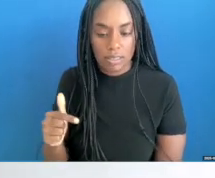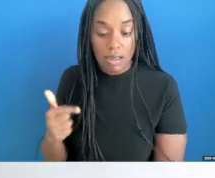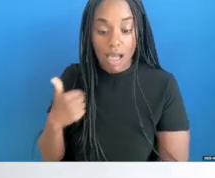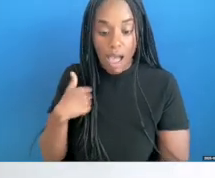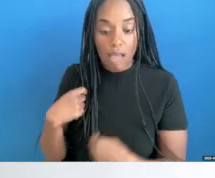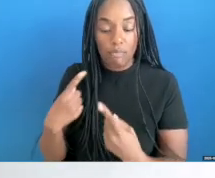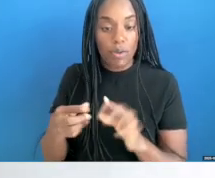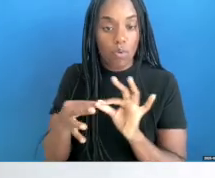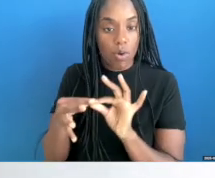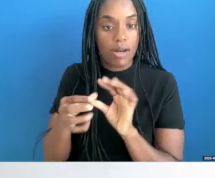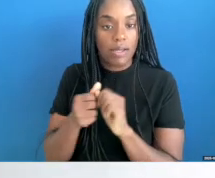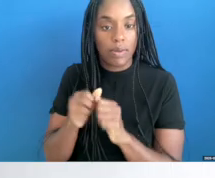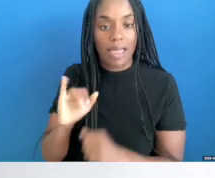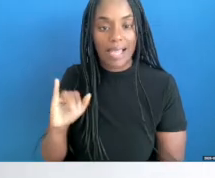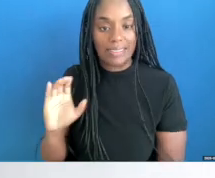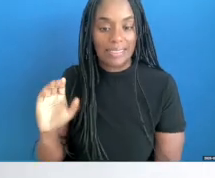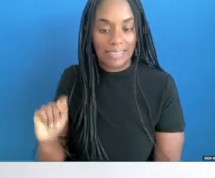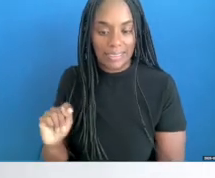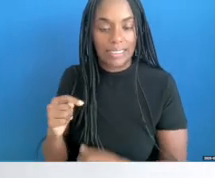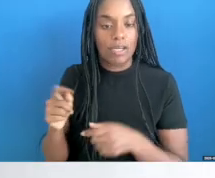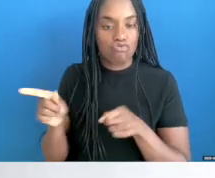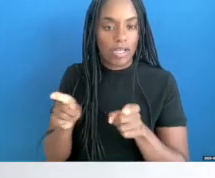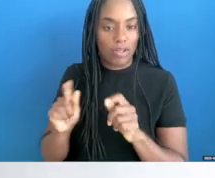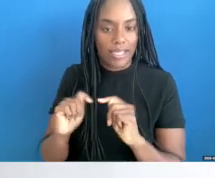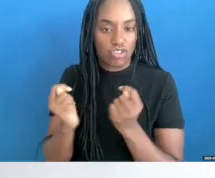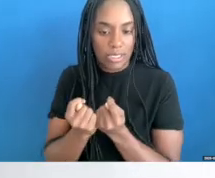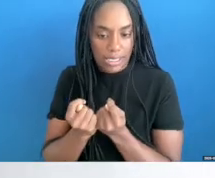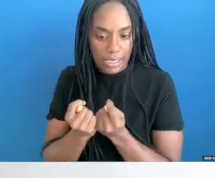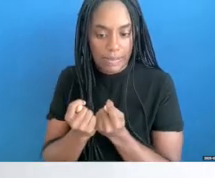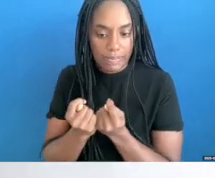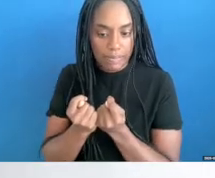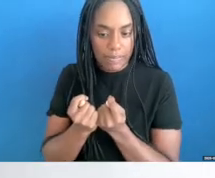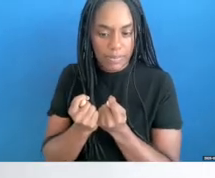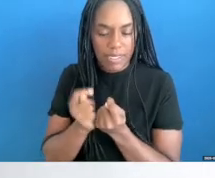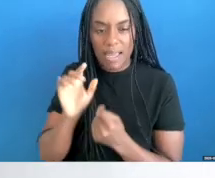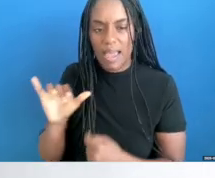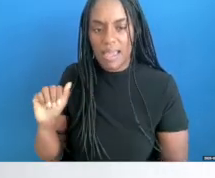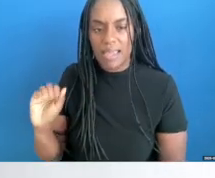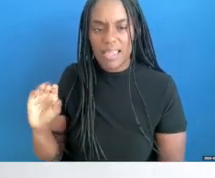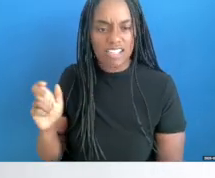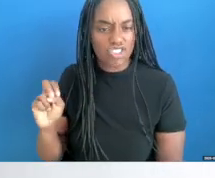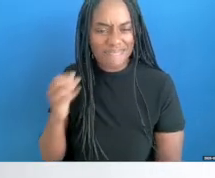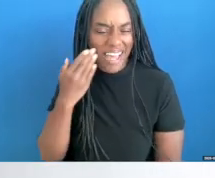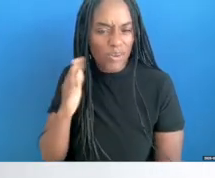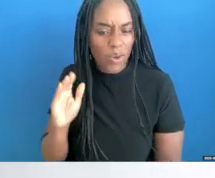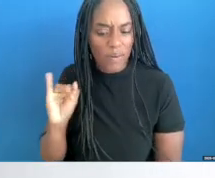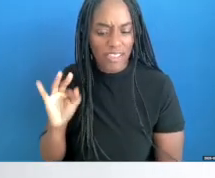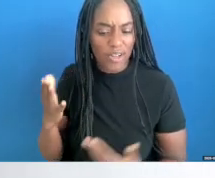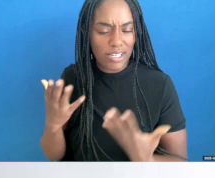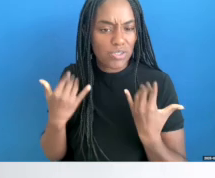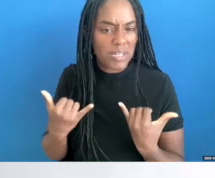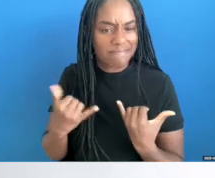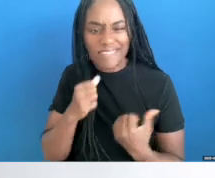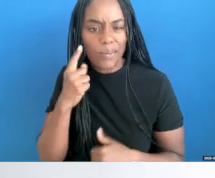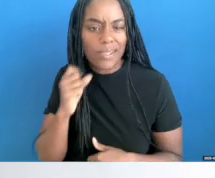our ICT regulation team, Yachin. I don't know if she's on this call today. I don't think so. But so we're